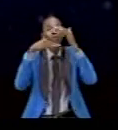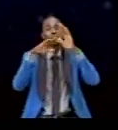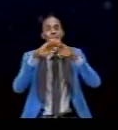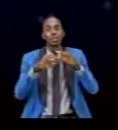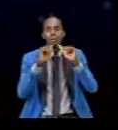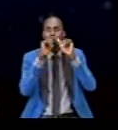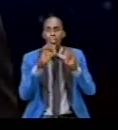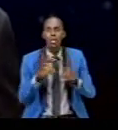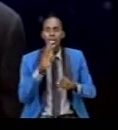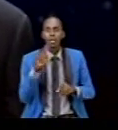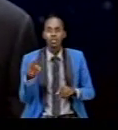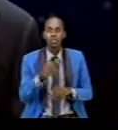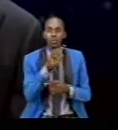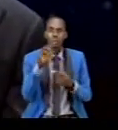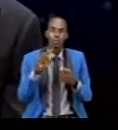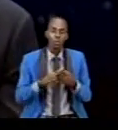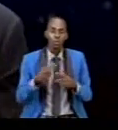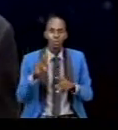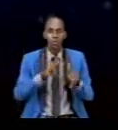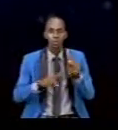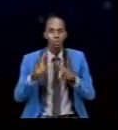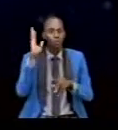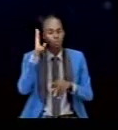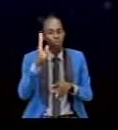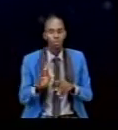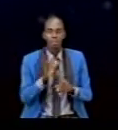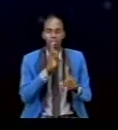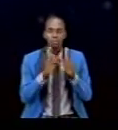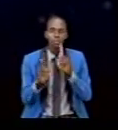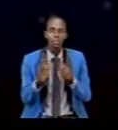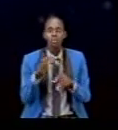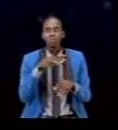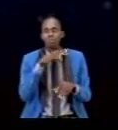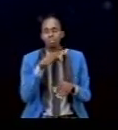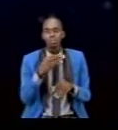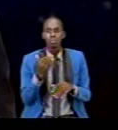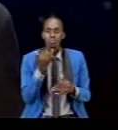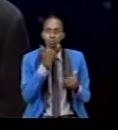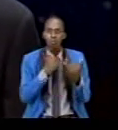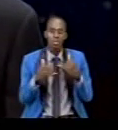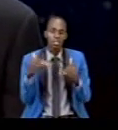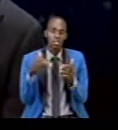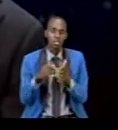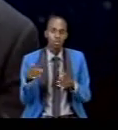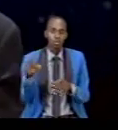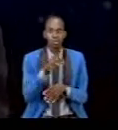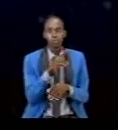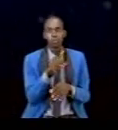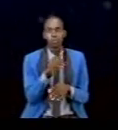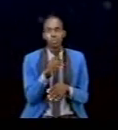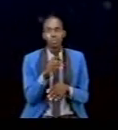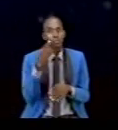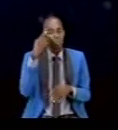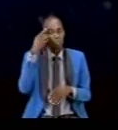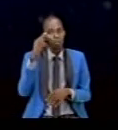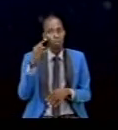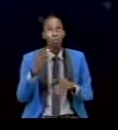shall revile you and persecute you, and shall say all manner of evil against you falsely. For my